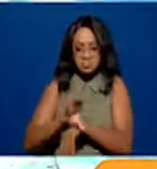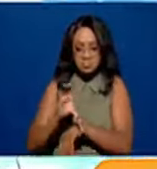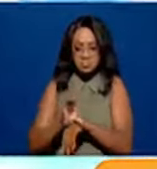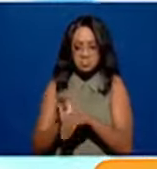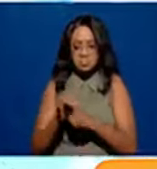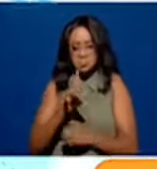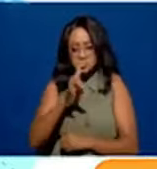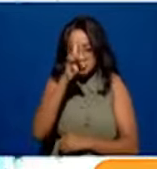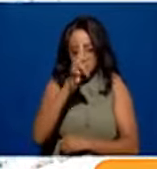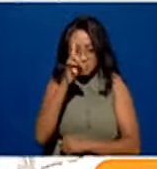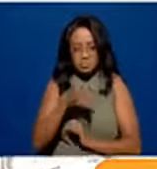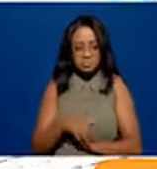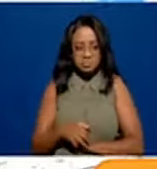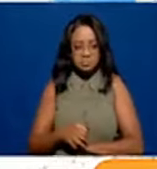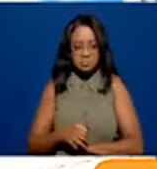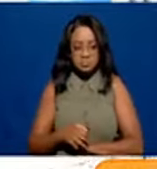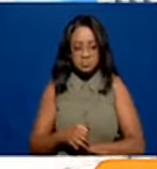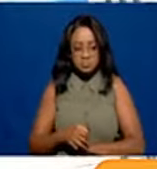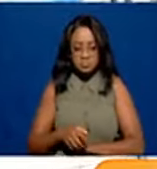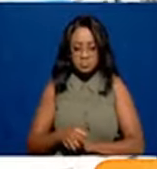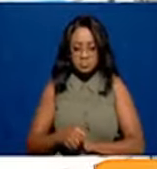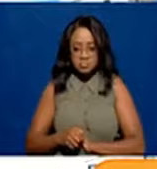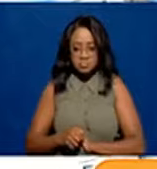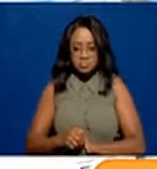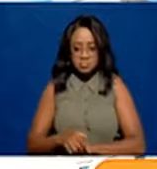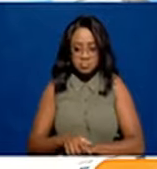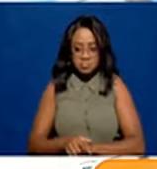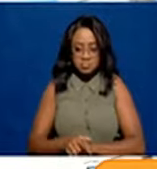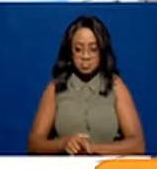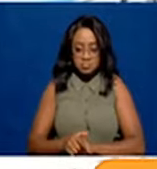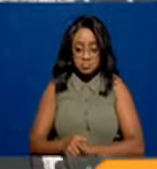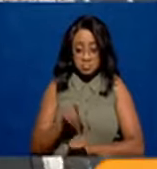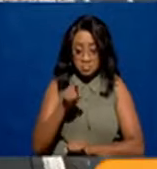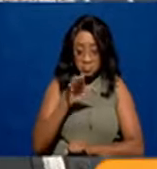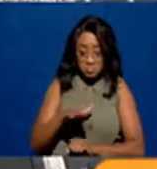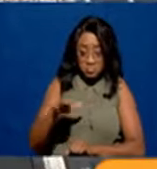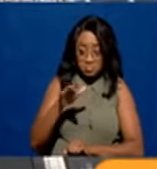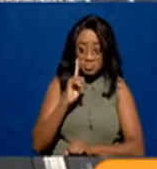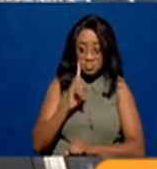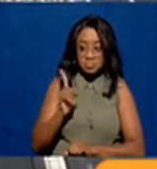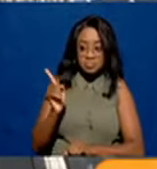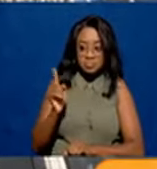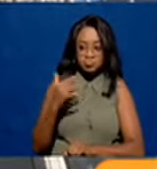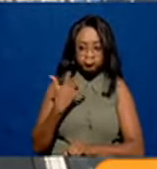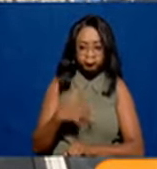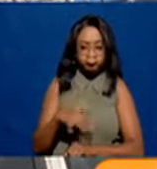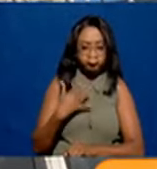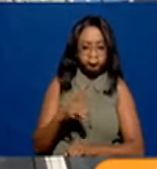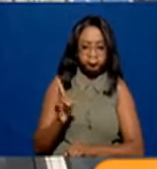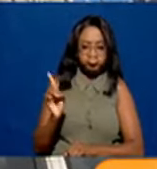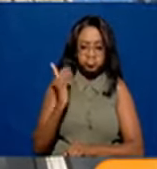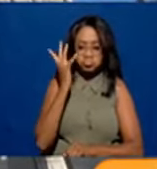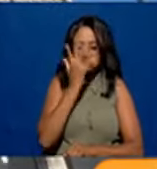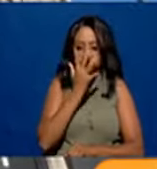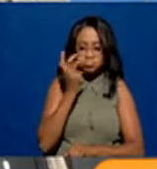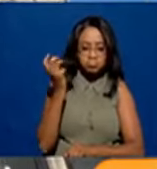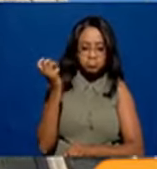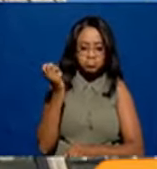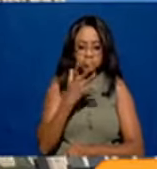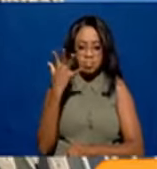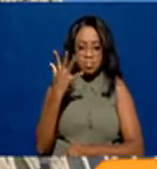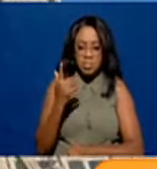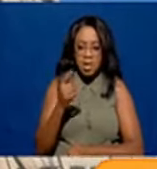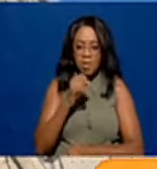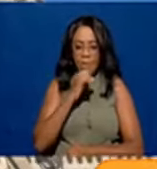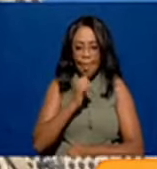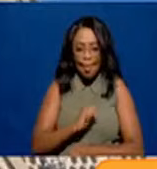As one of Europe's best-preserved medieval cities, Barcelona's skyline is adorned with the timeless beauty of ancient